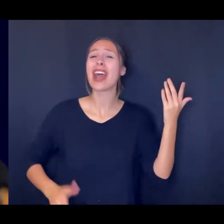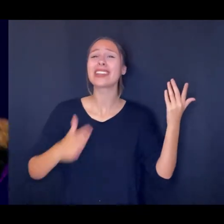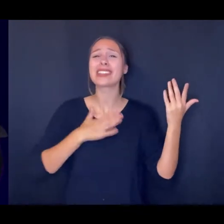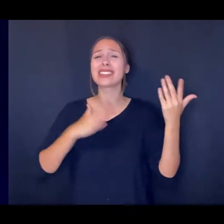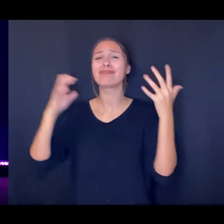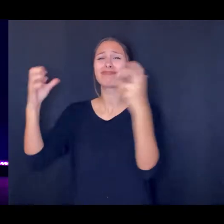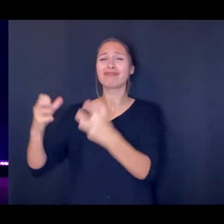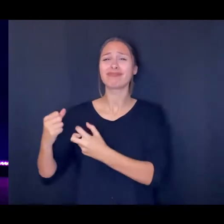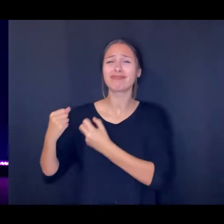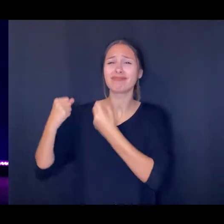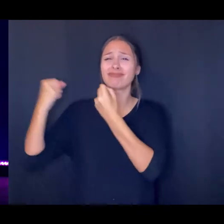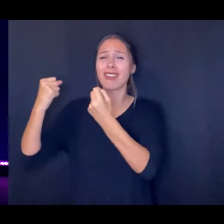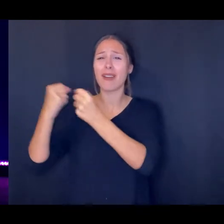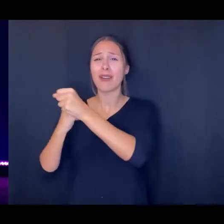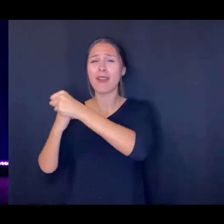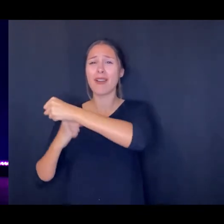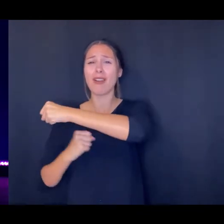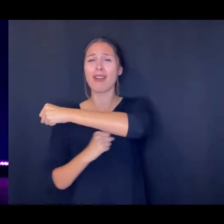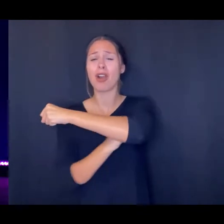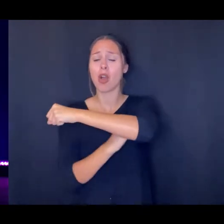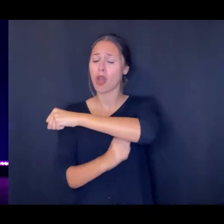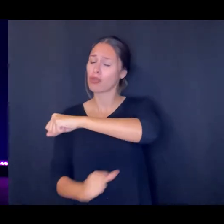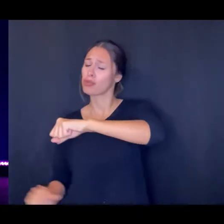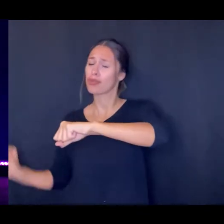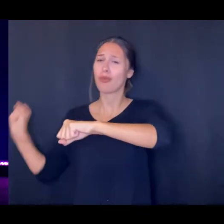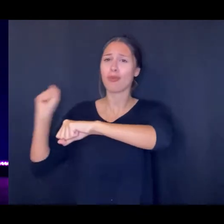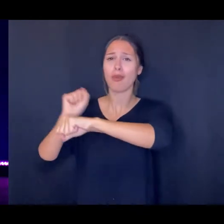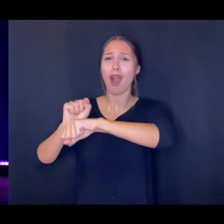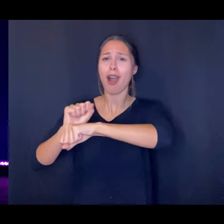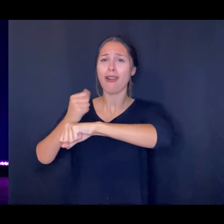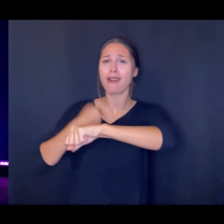Christ is my firm foundation,